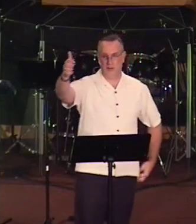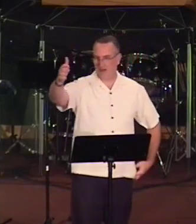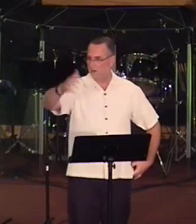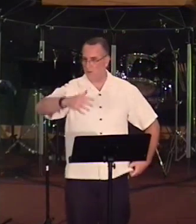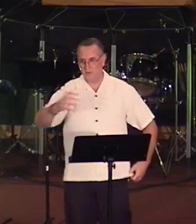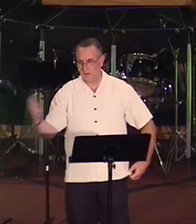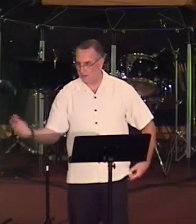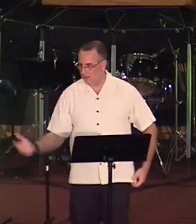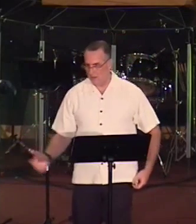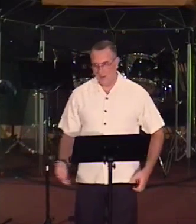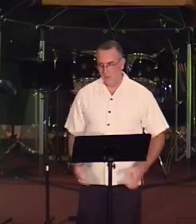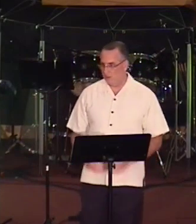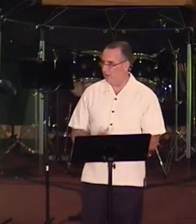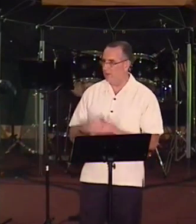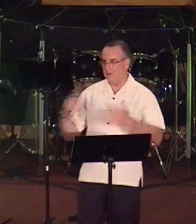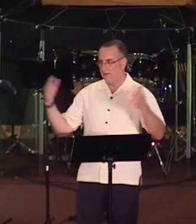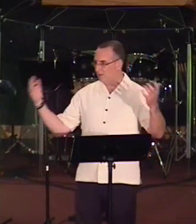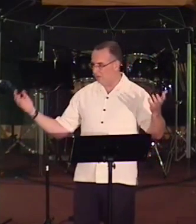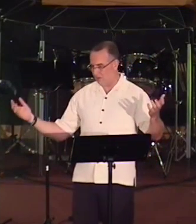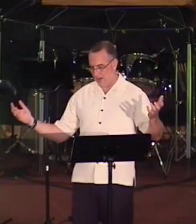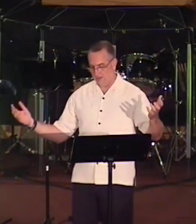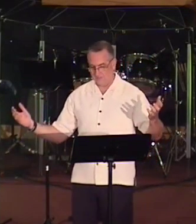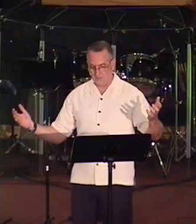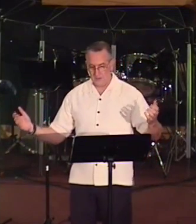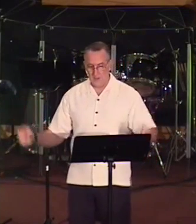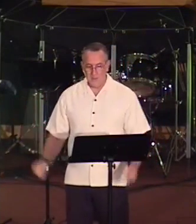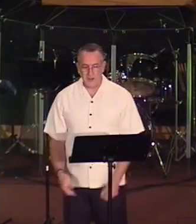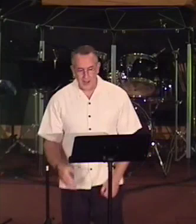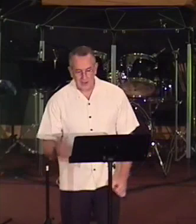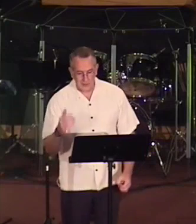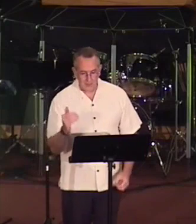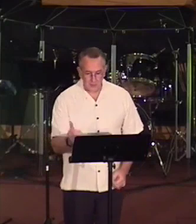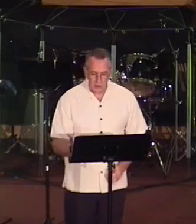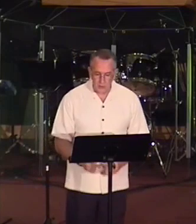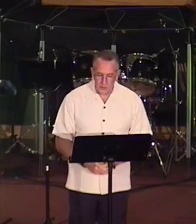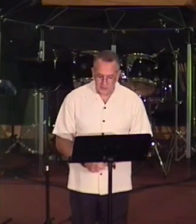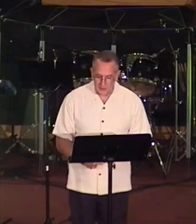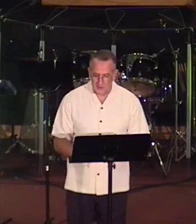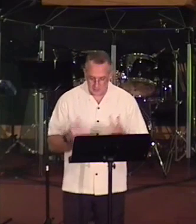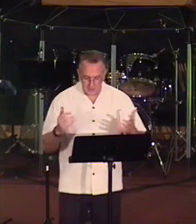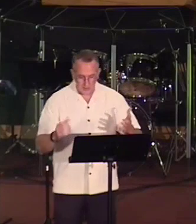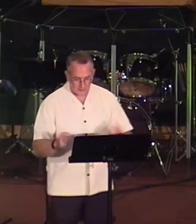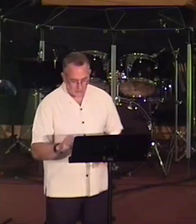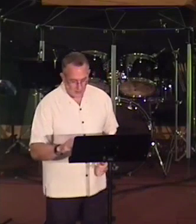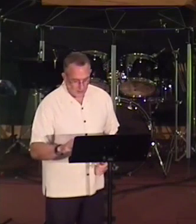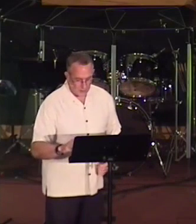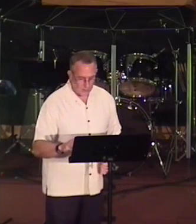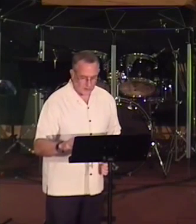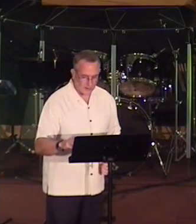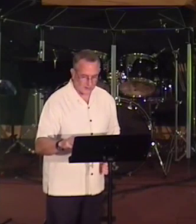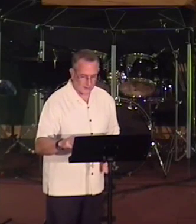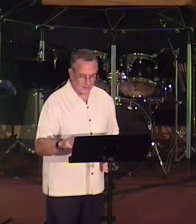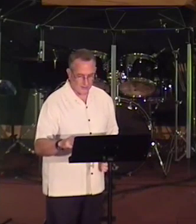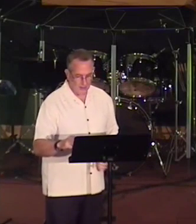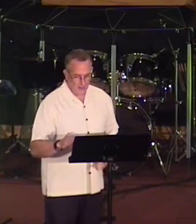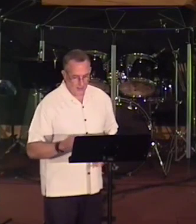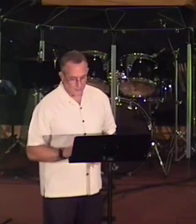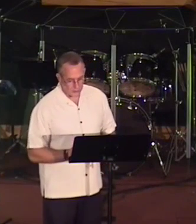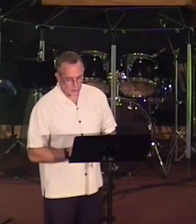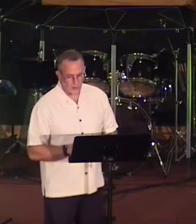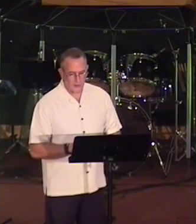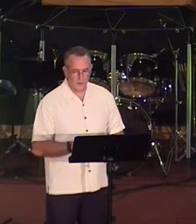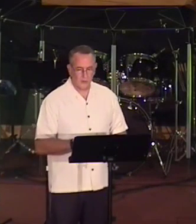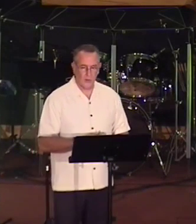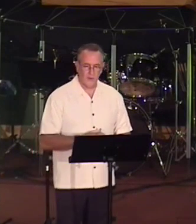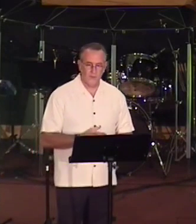into being. It wasn't in existence yet. But in Acts chapter 2, we see it coming into existence. In